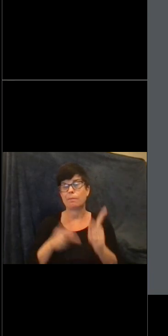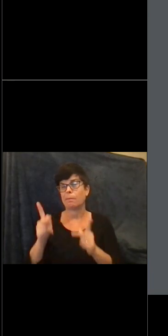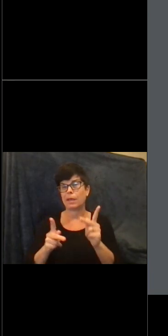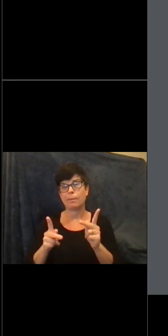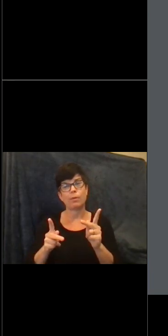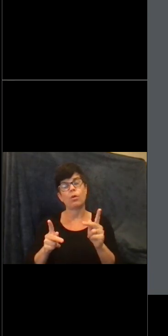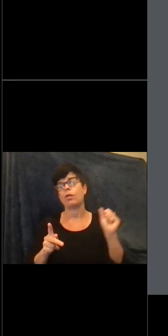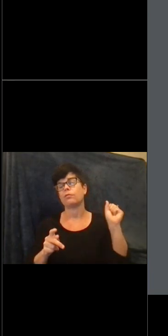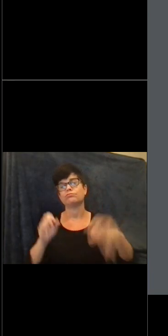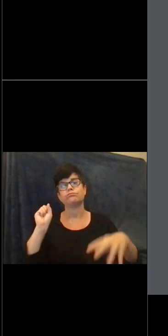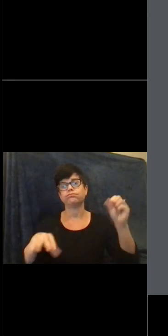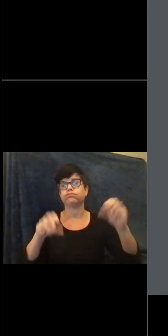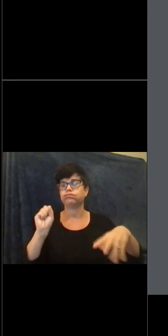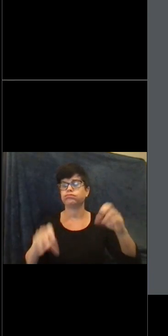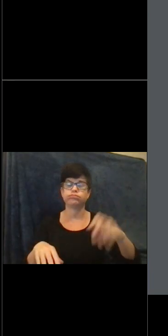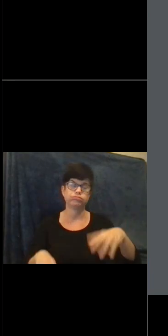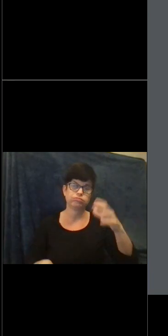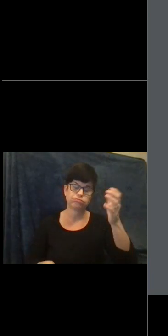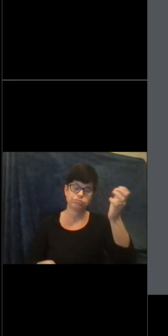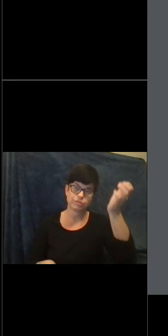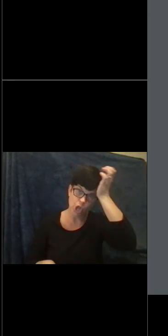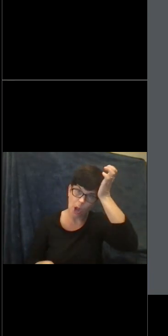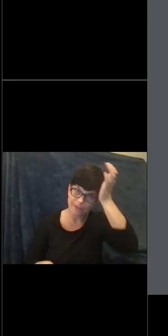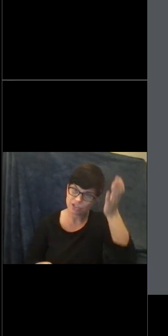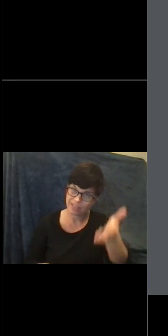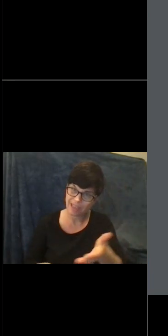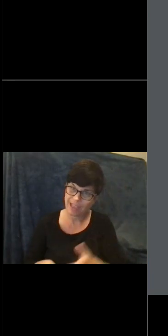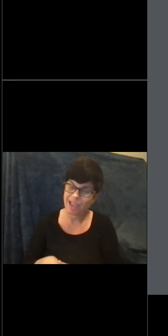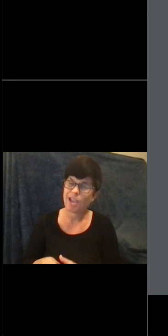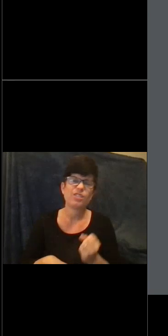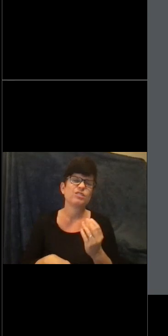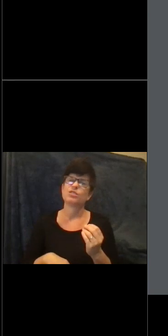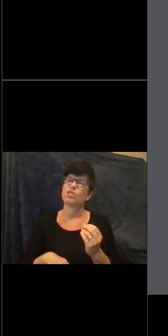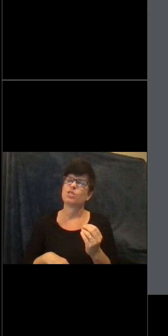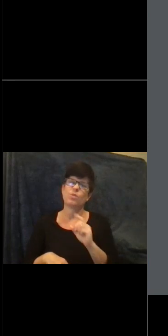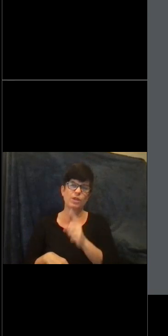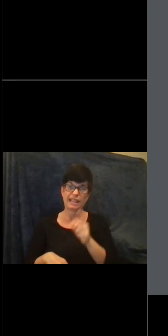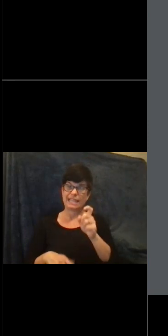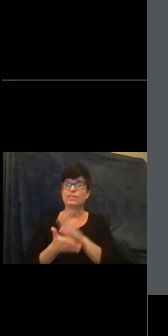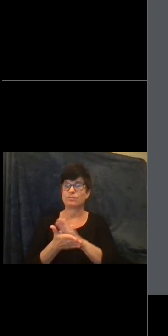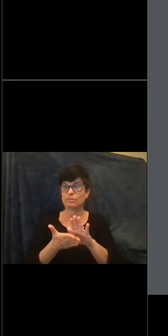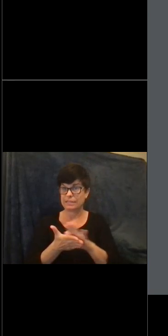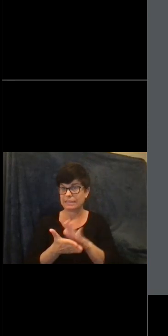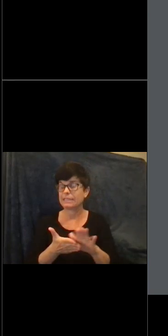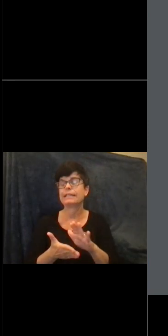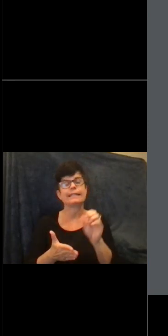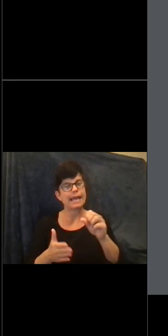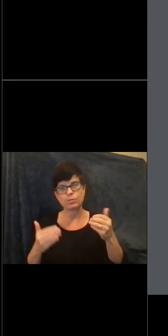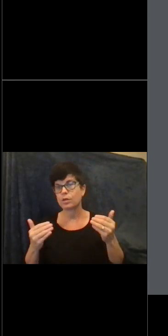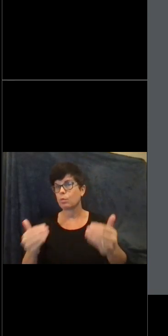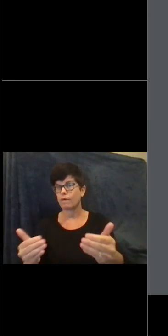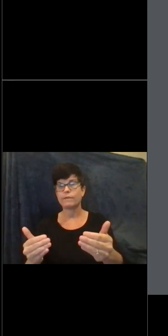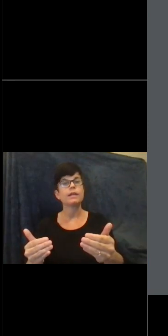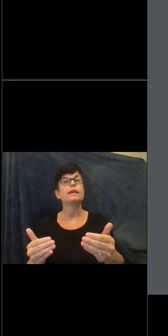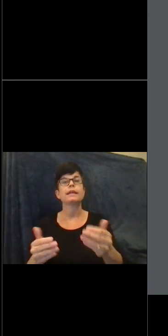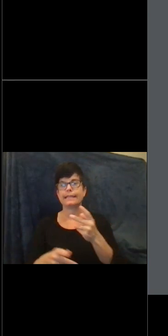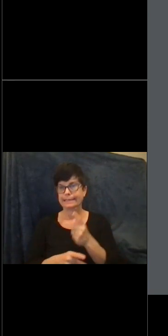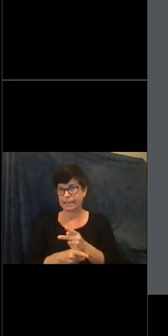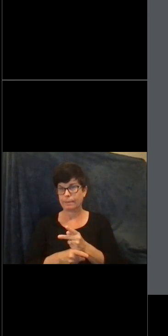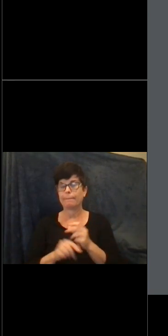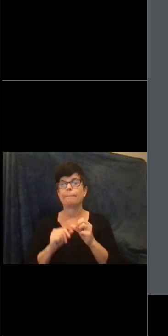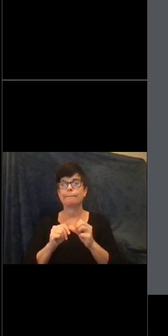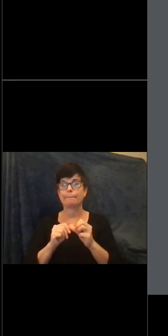Nicely. And we really, really need to move ahead with this, keep it clean. And